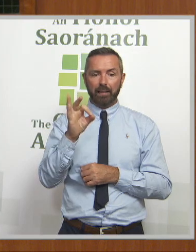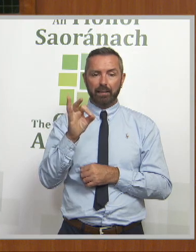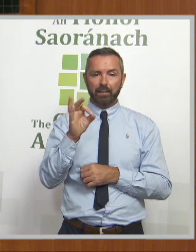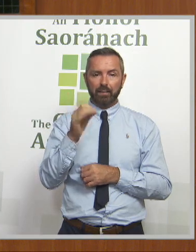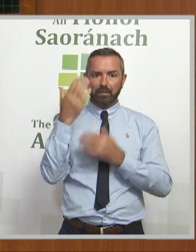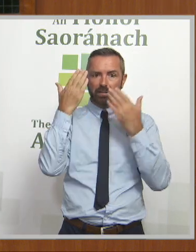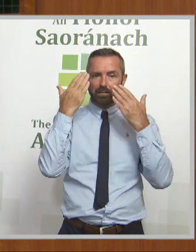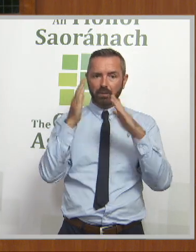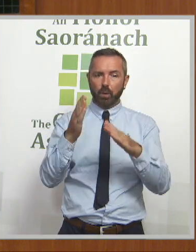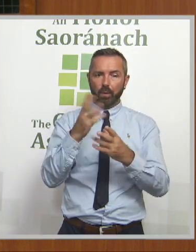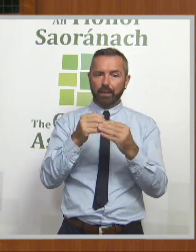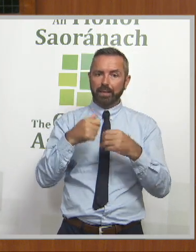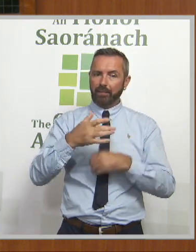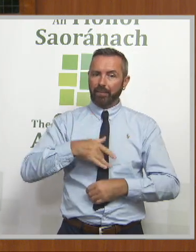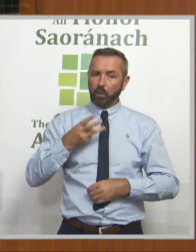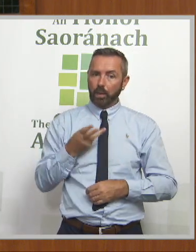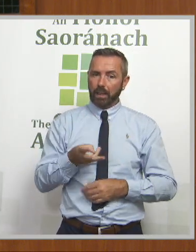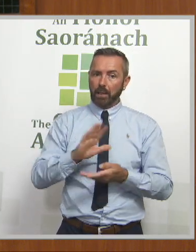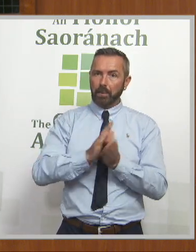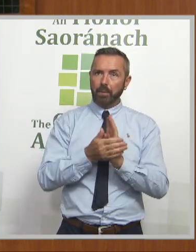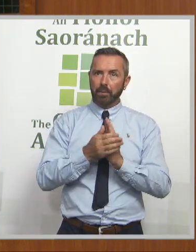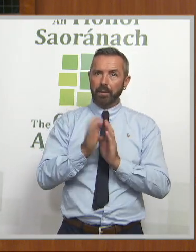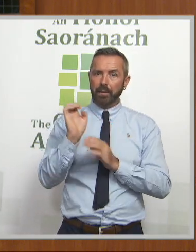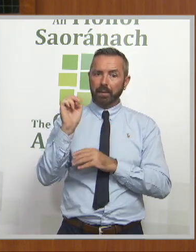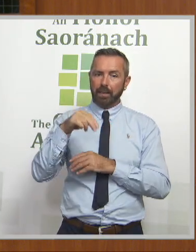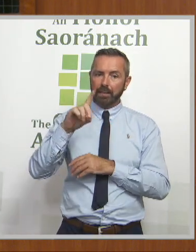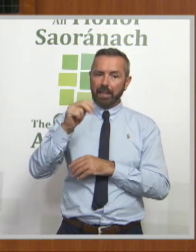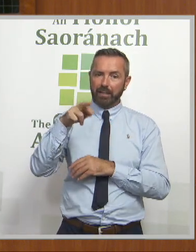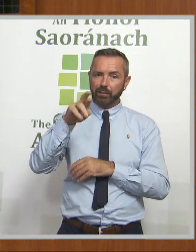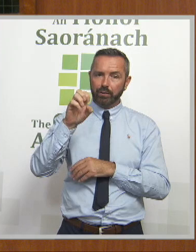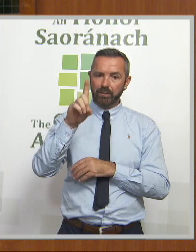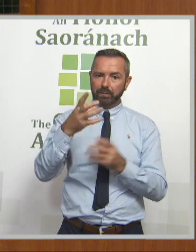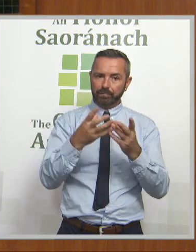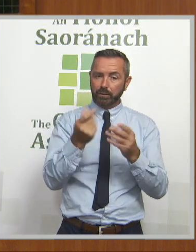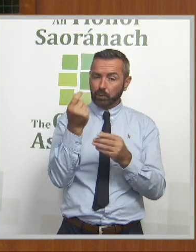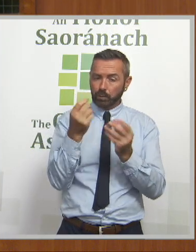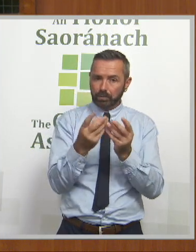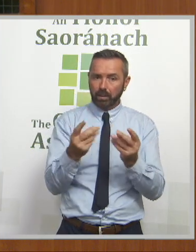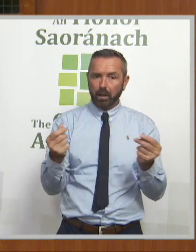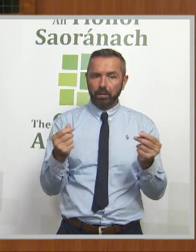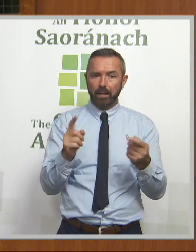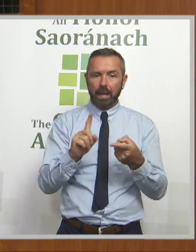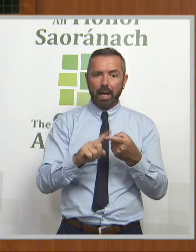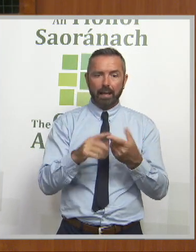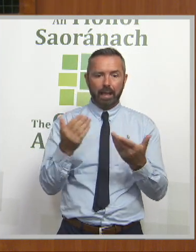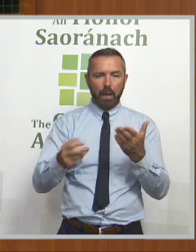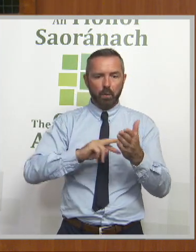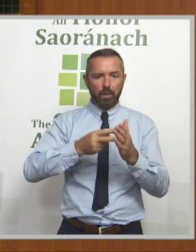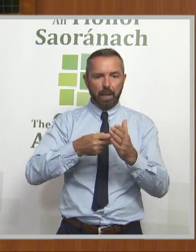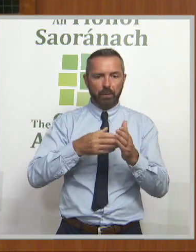potential to become endangered, and how can they plan ahead or plan for supports to kind of reverse that